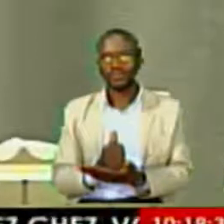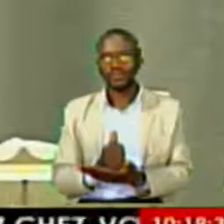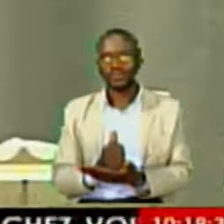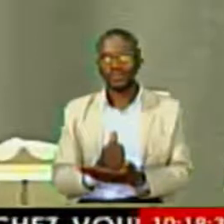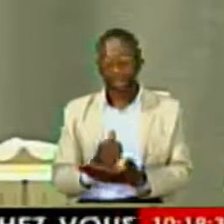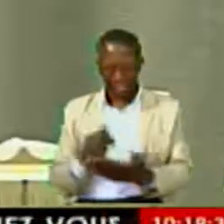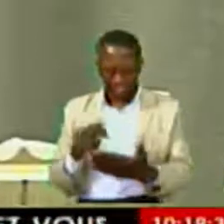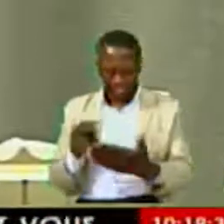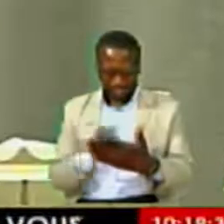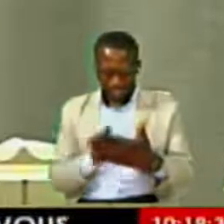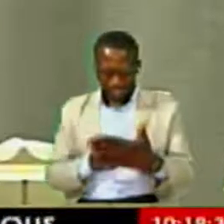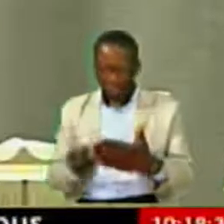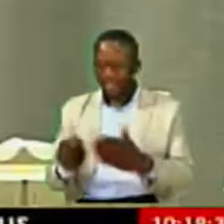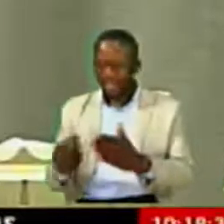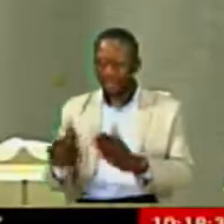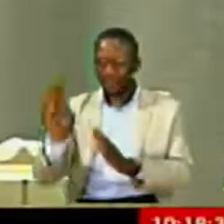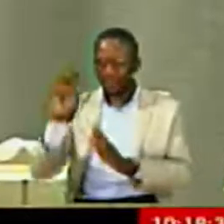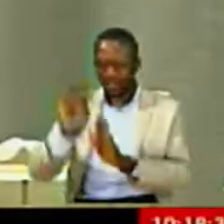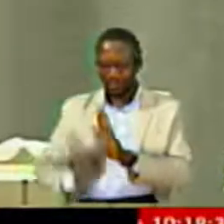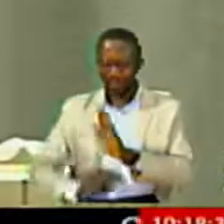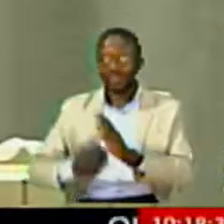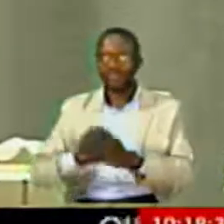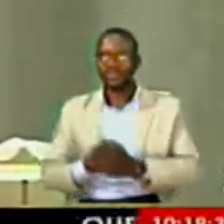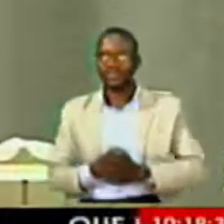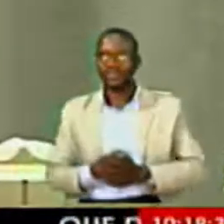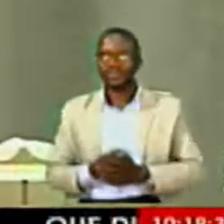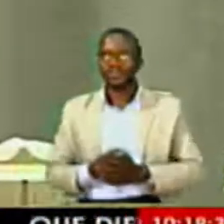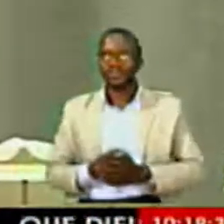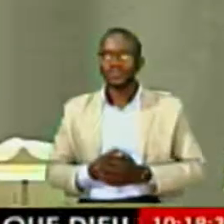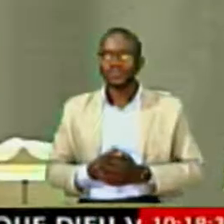Disons ça rapidement. Let's read it quickly.